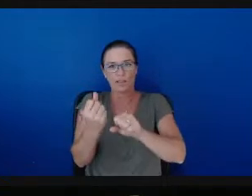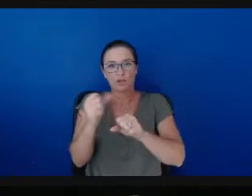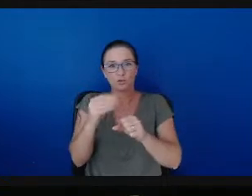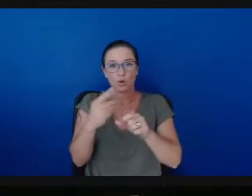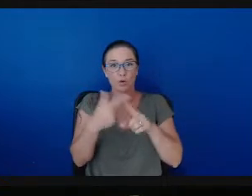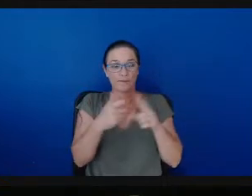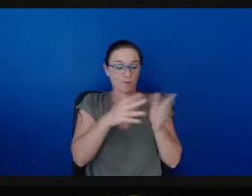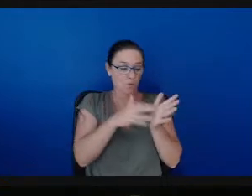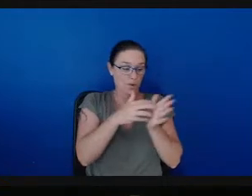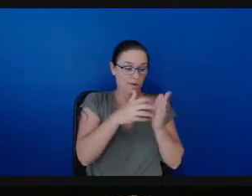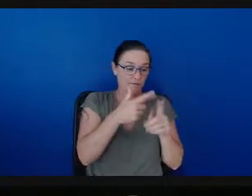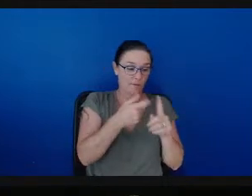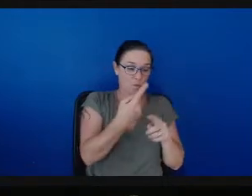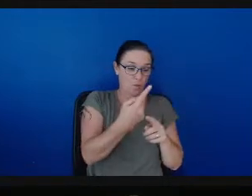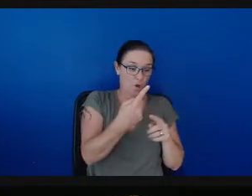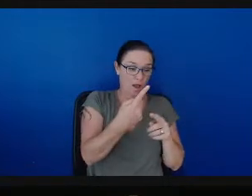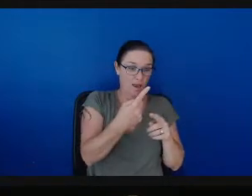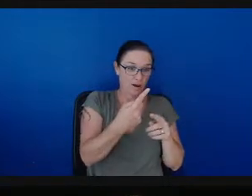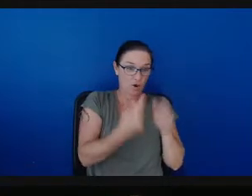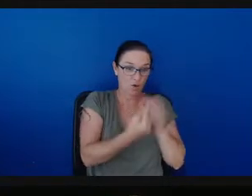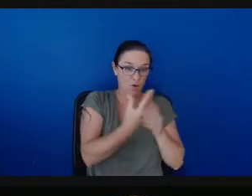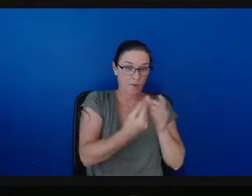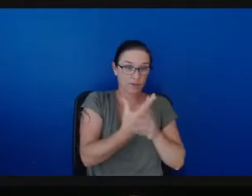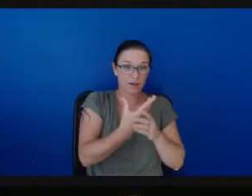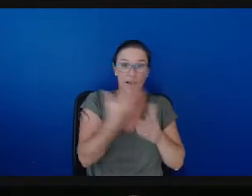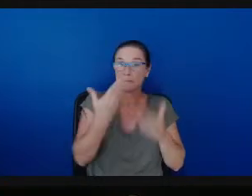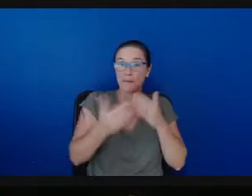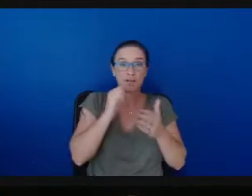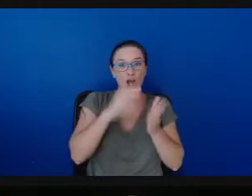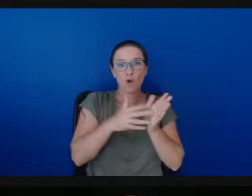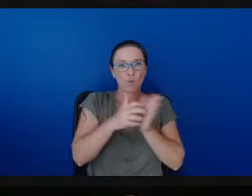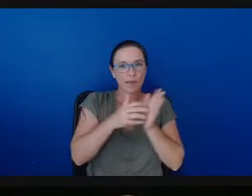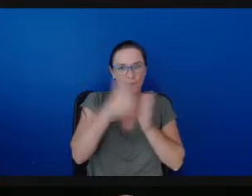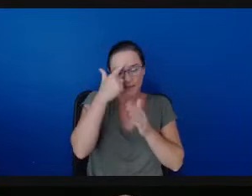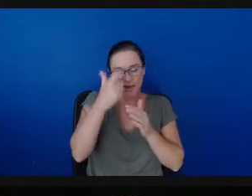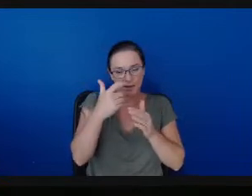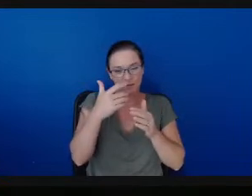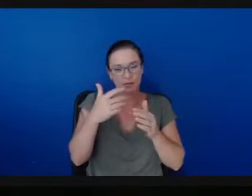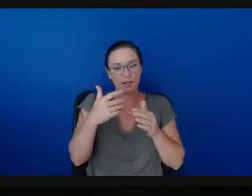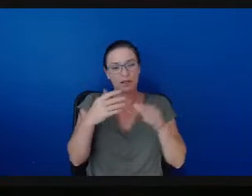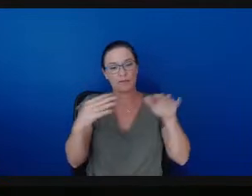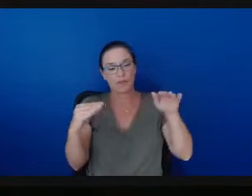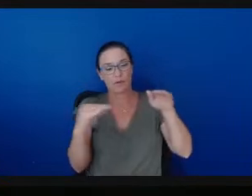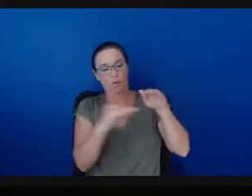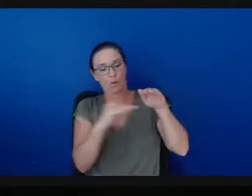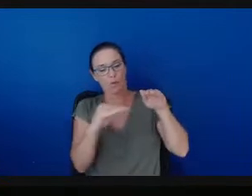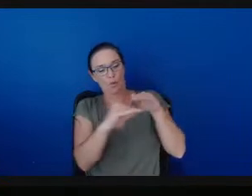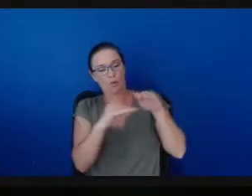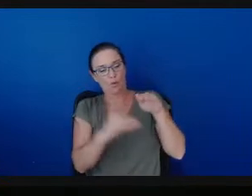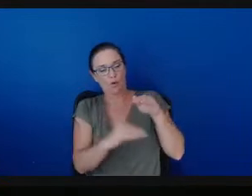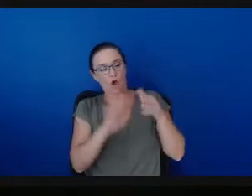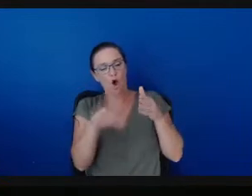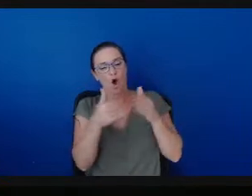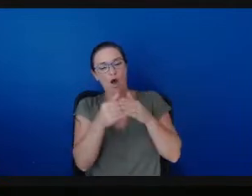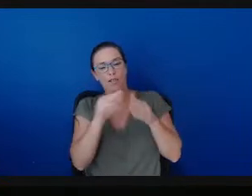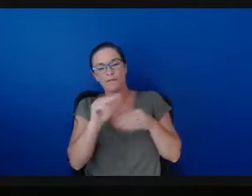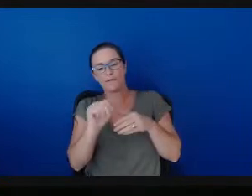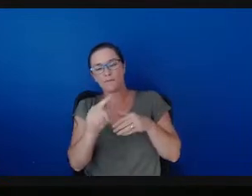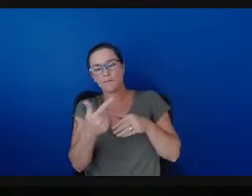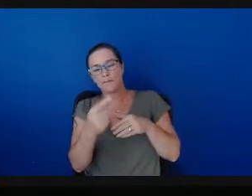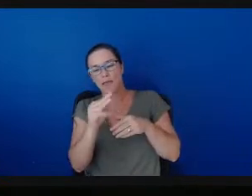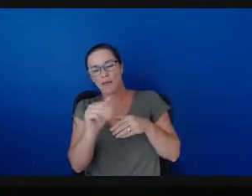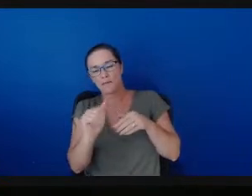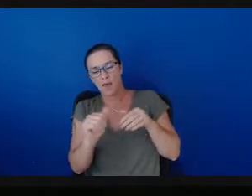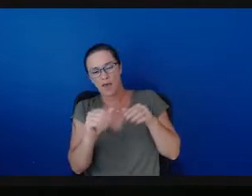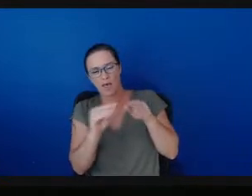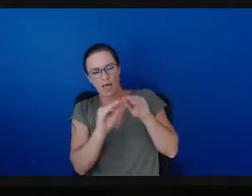eruption may not be the same areas. They may not be weak for the next eruption still, because it may have been filled with magma or lava and then kind of welded shut, or